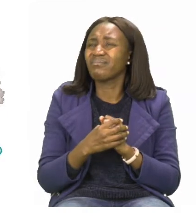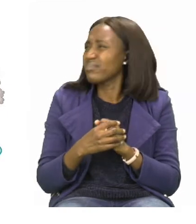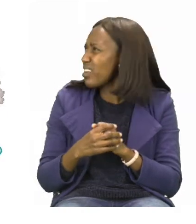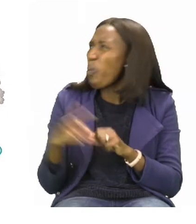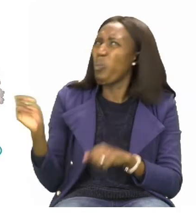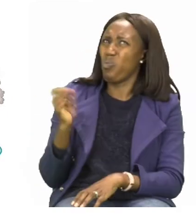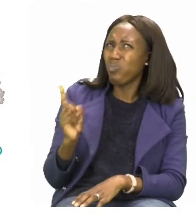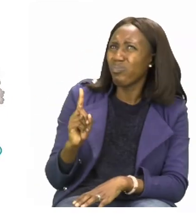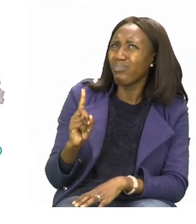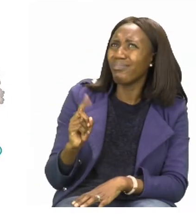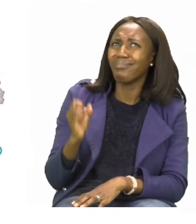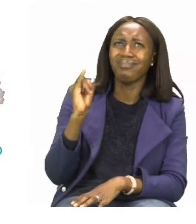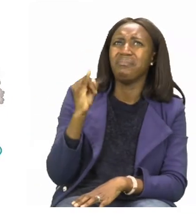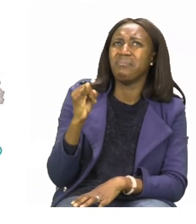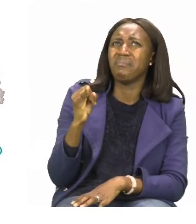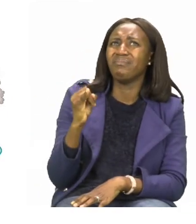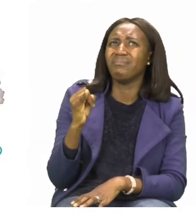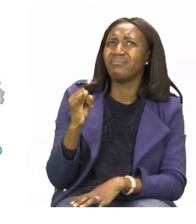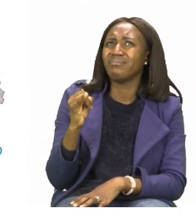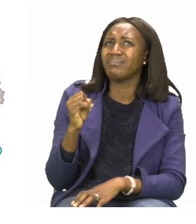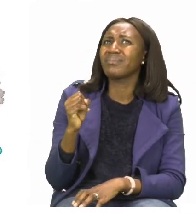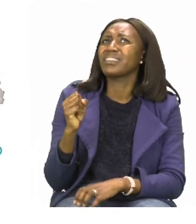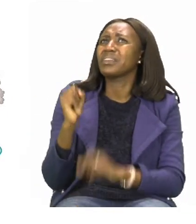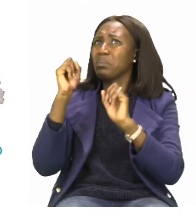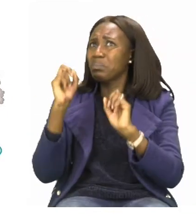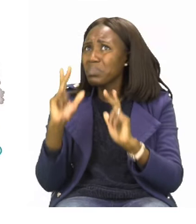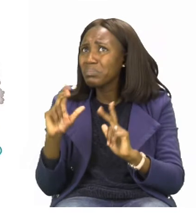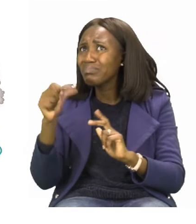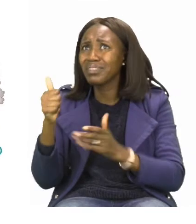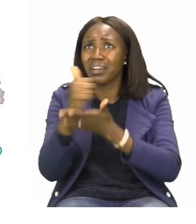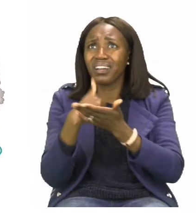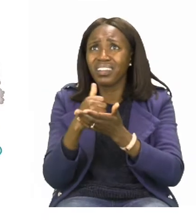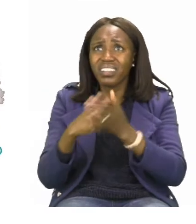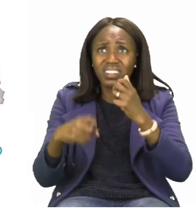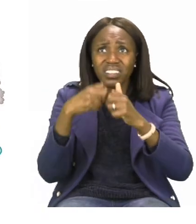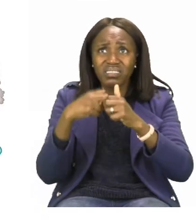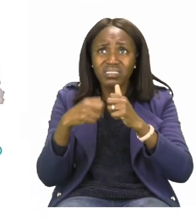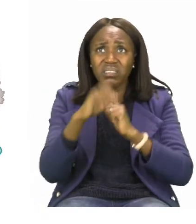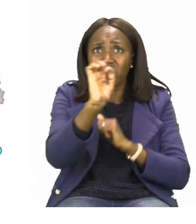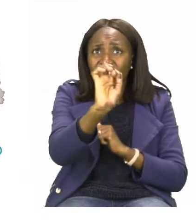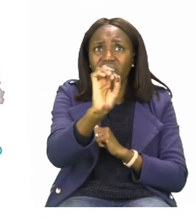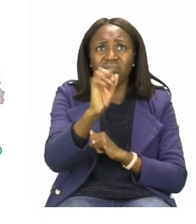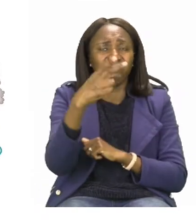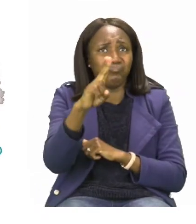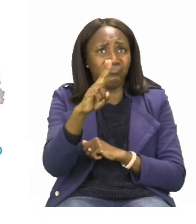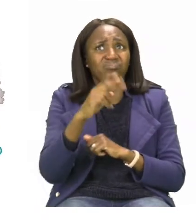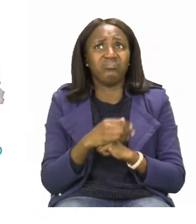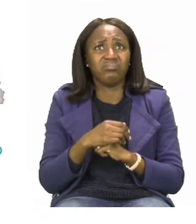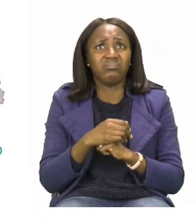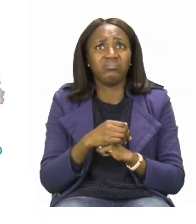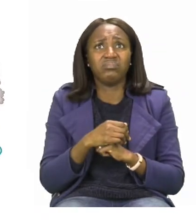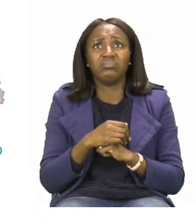What a cheek! Why should other people clean up their rubbish? Soon